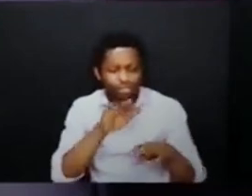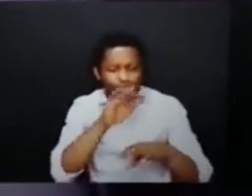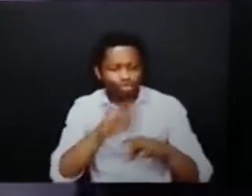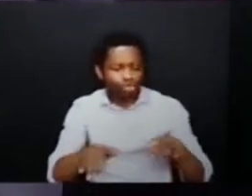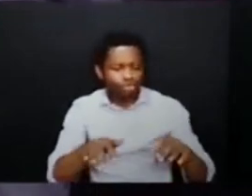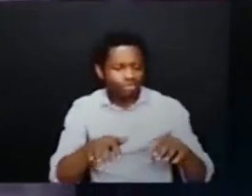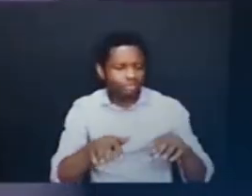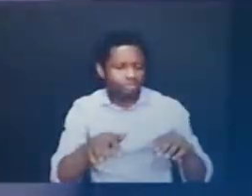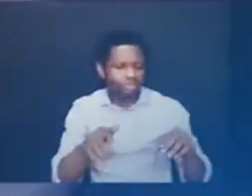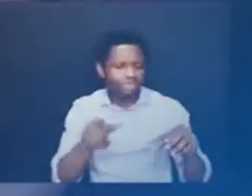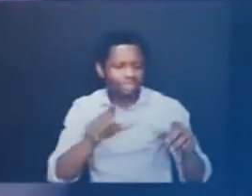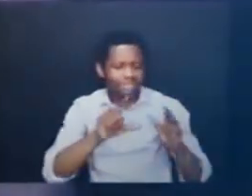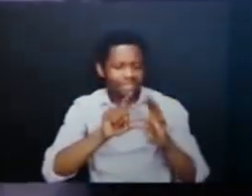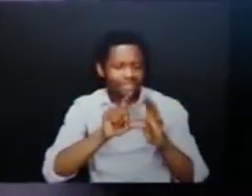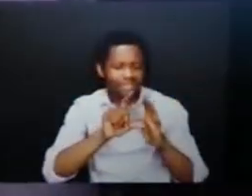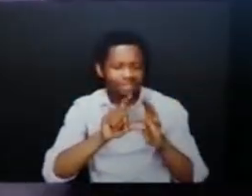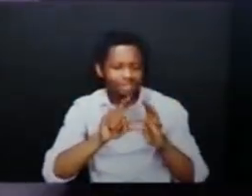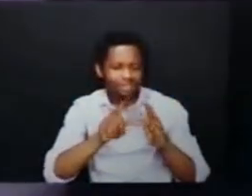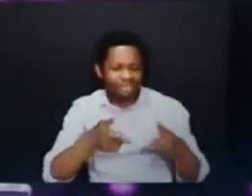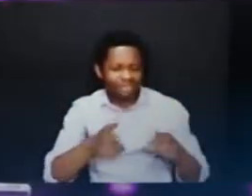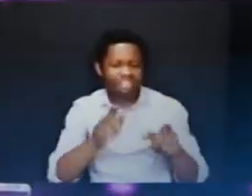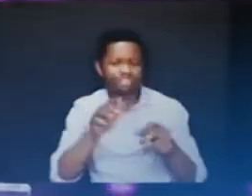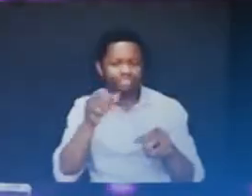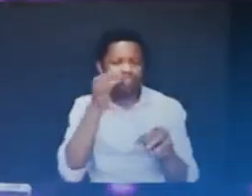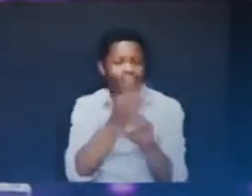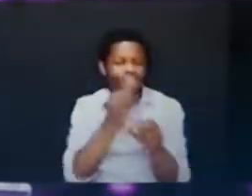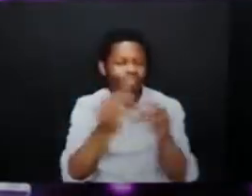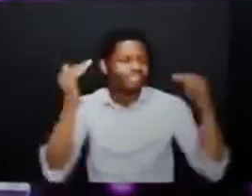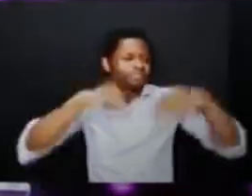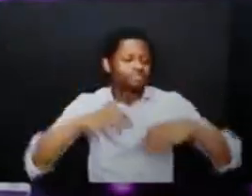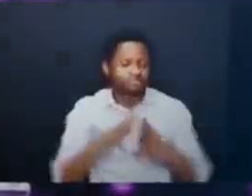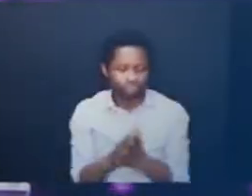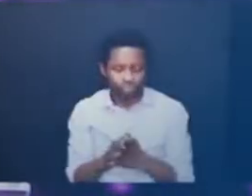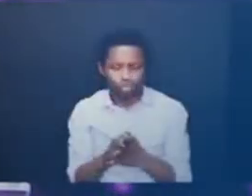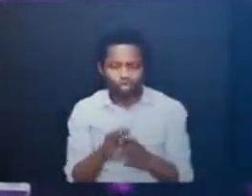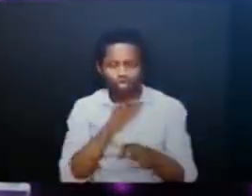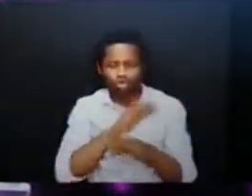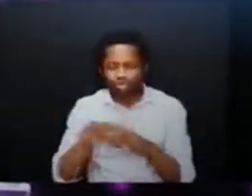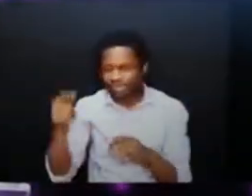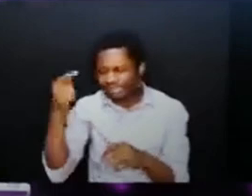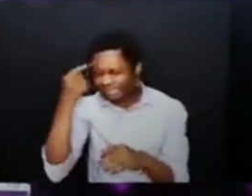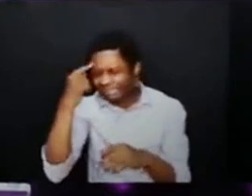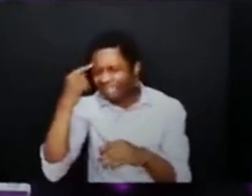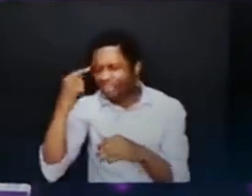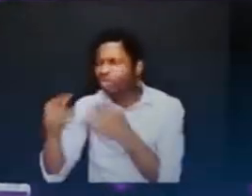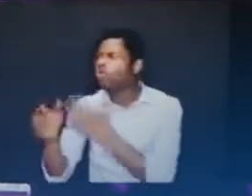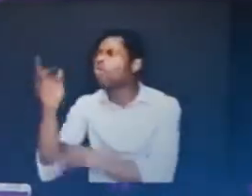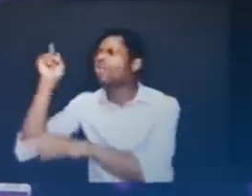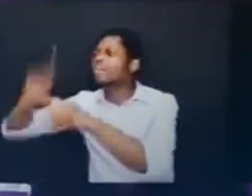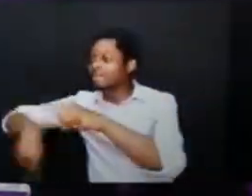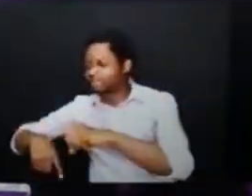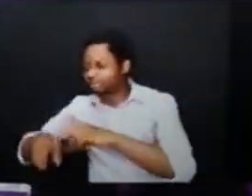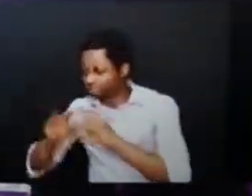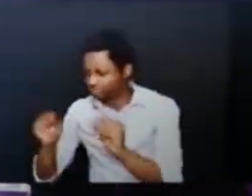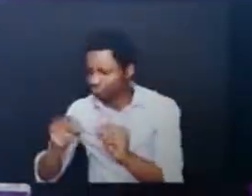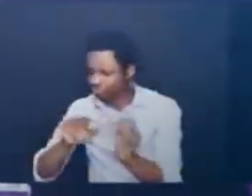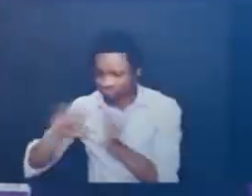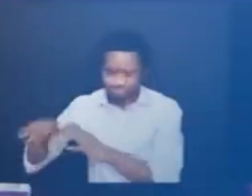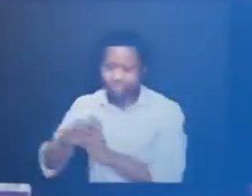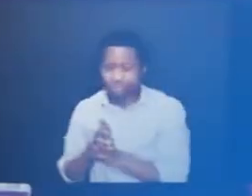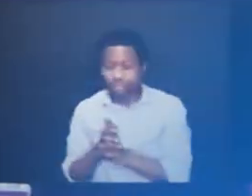faith. Don't doubt the promise of God. It is a